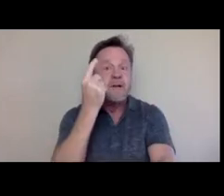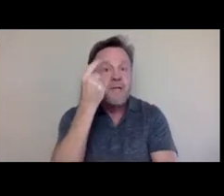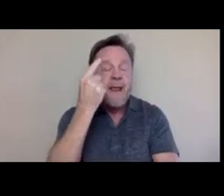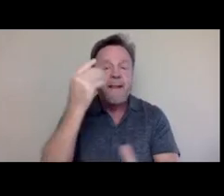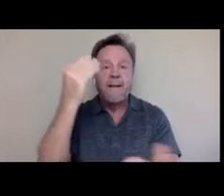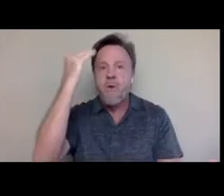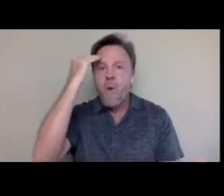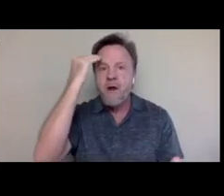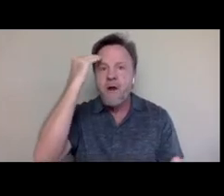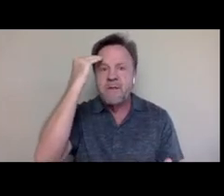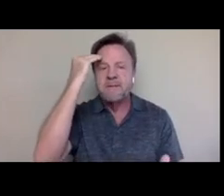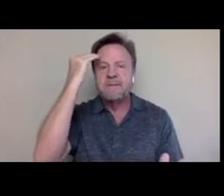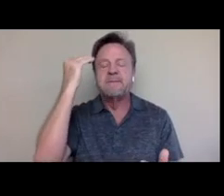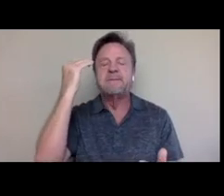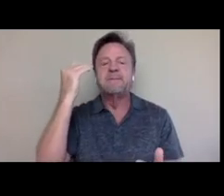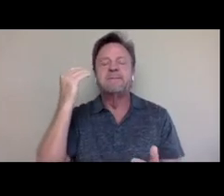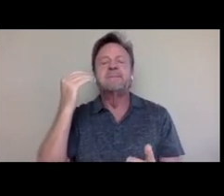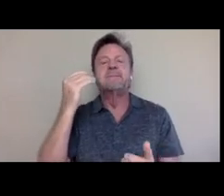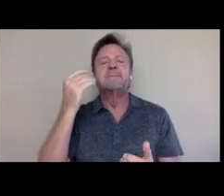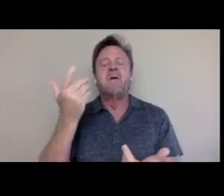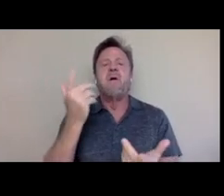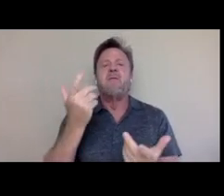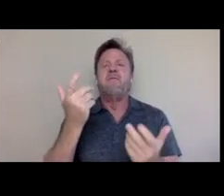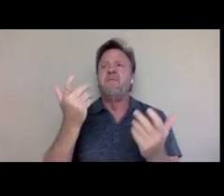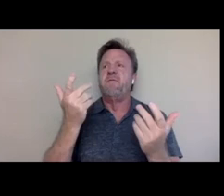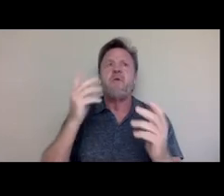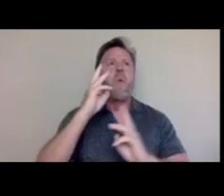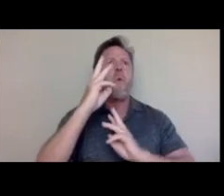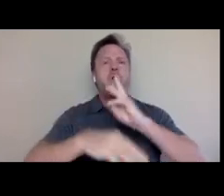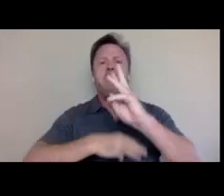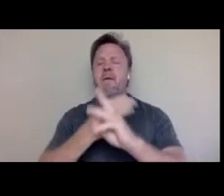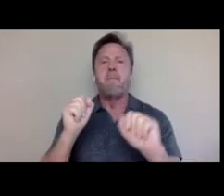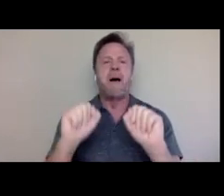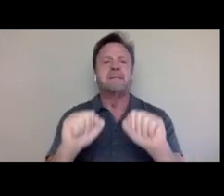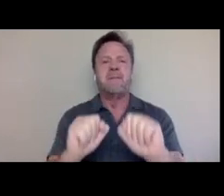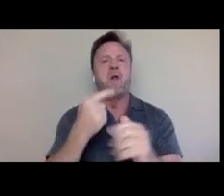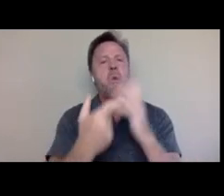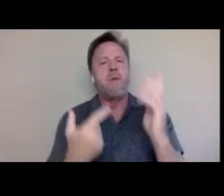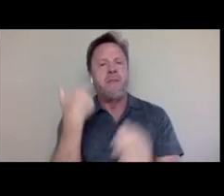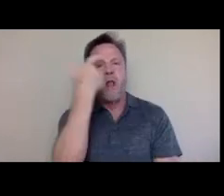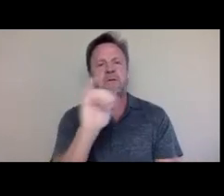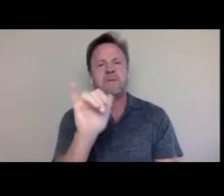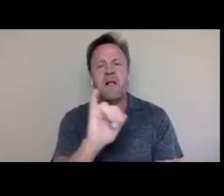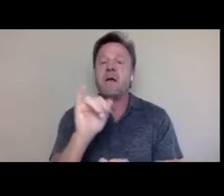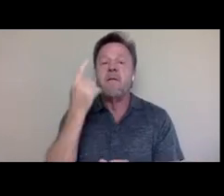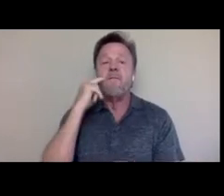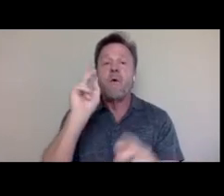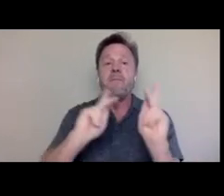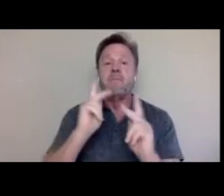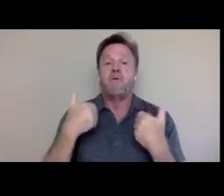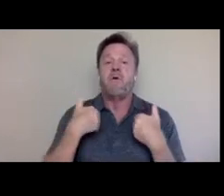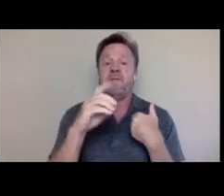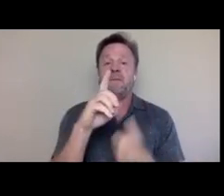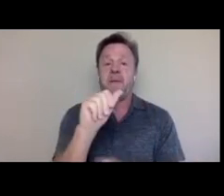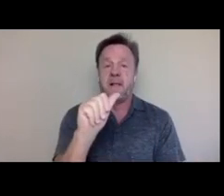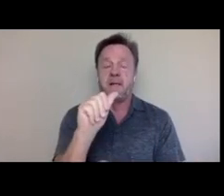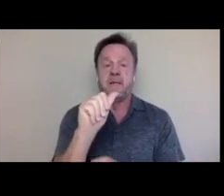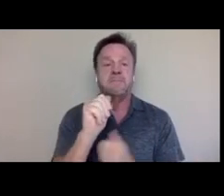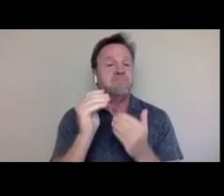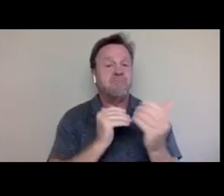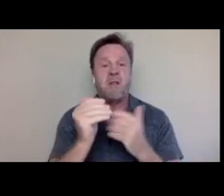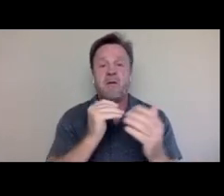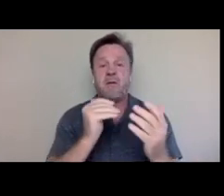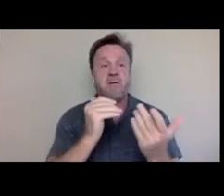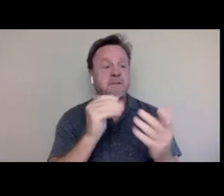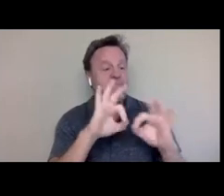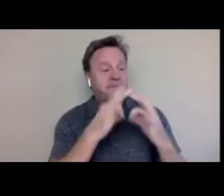of. What a world of possibilities can look like for people with disabilities, whether it's a family raising